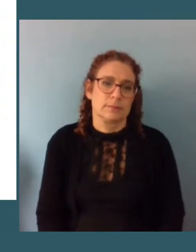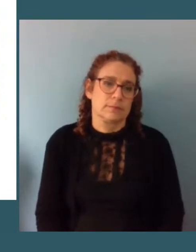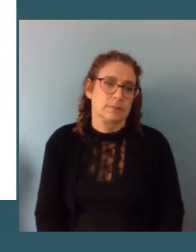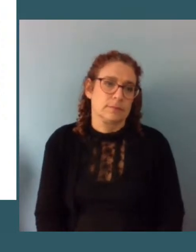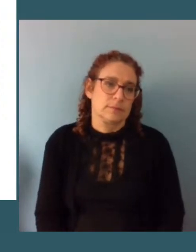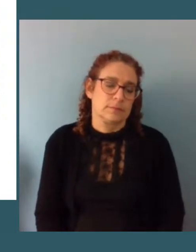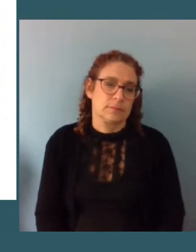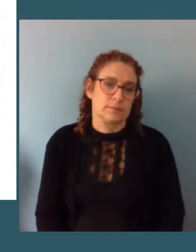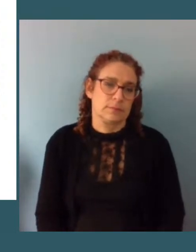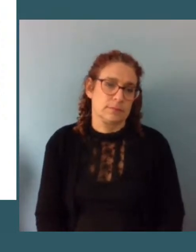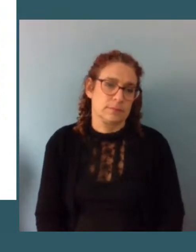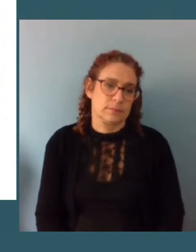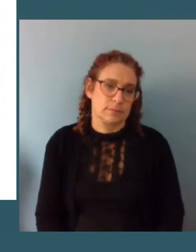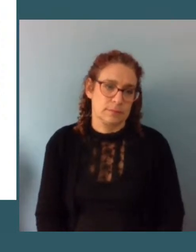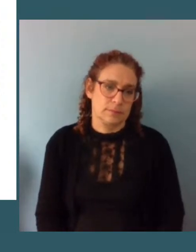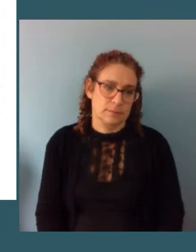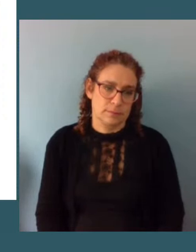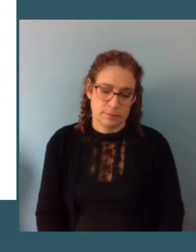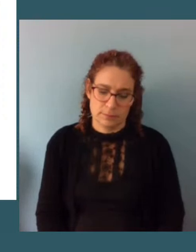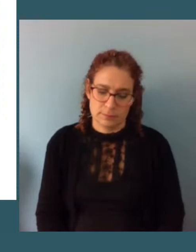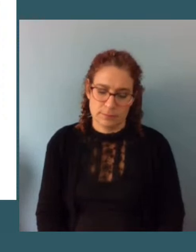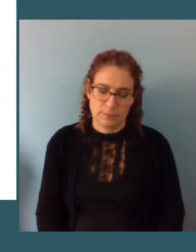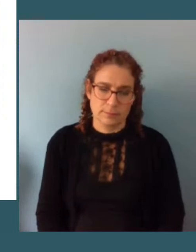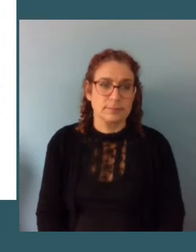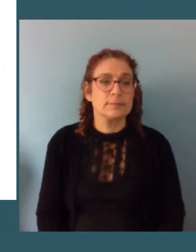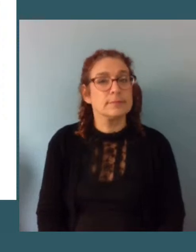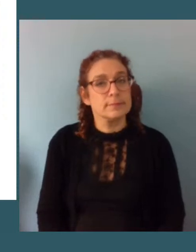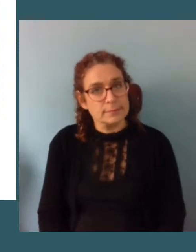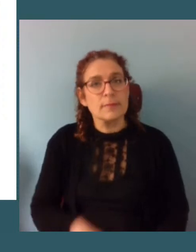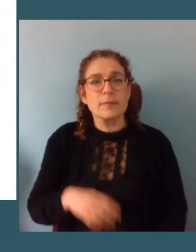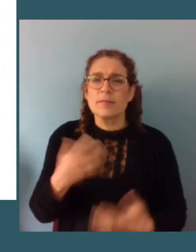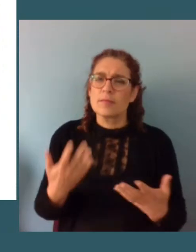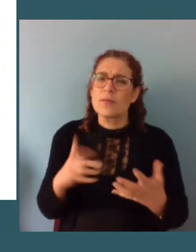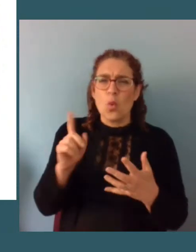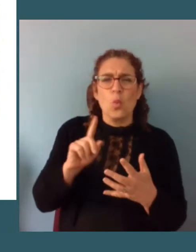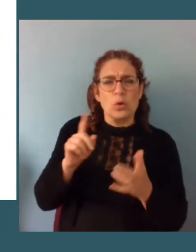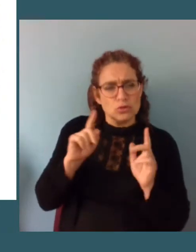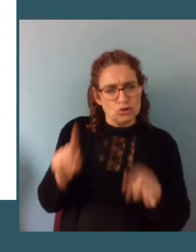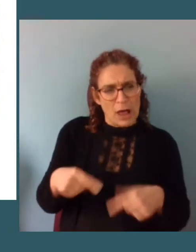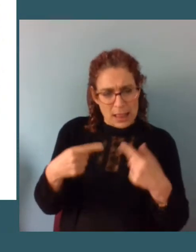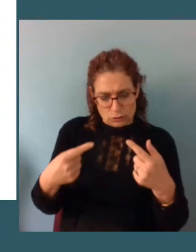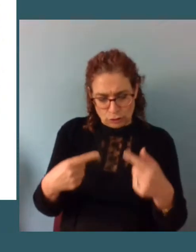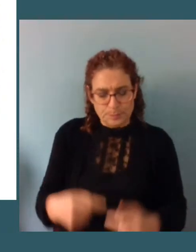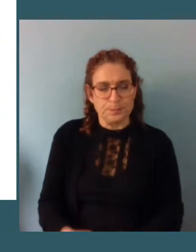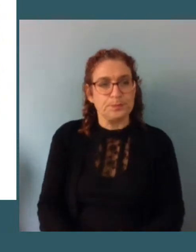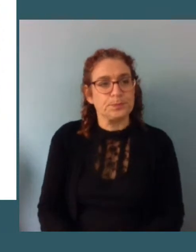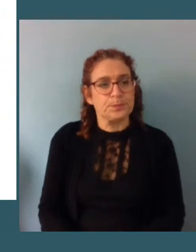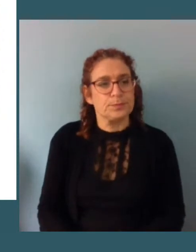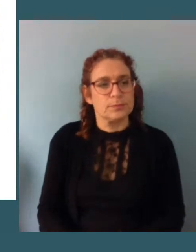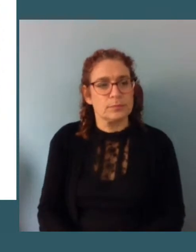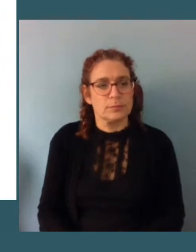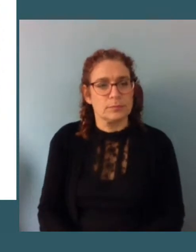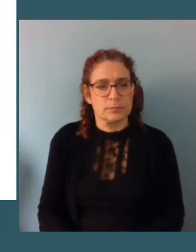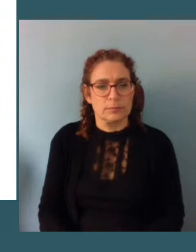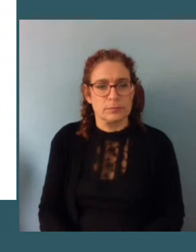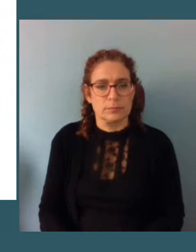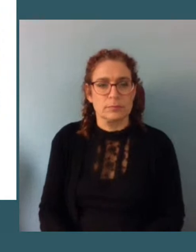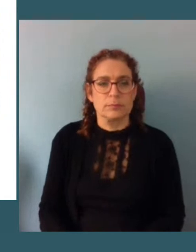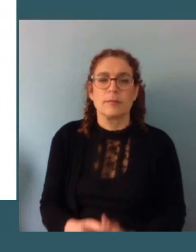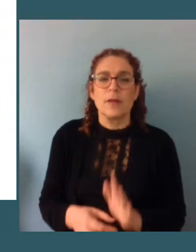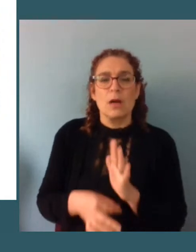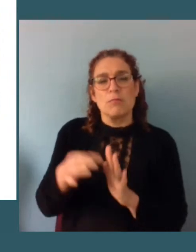So some of the challenges that we're facing, and improving allergen management.